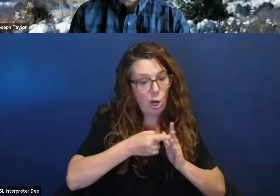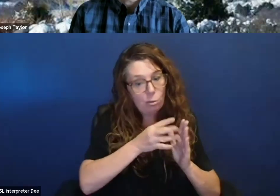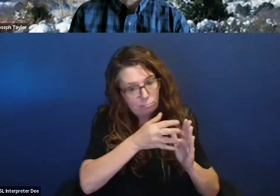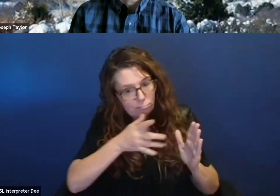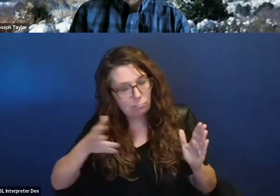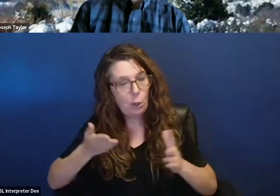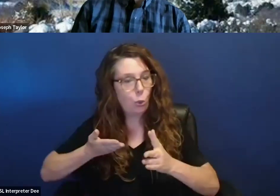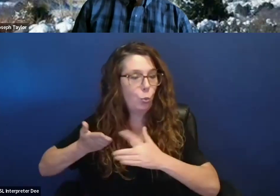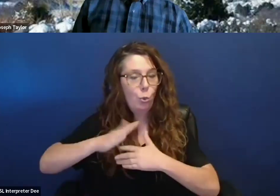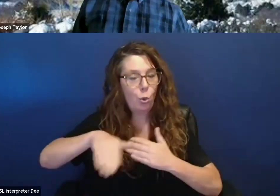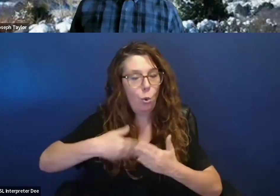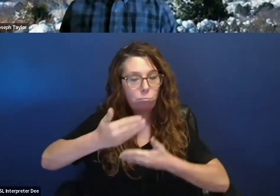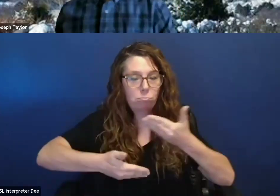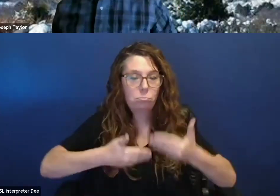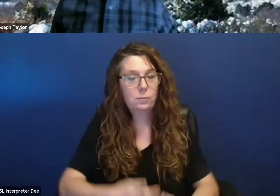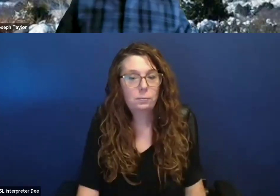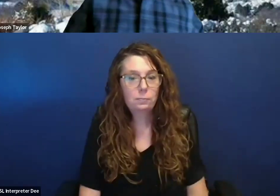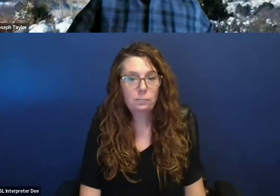throughout.